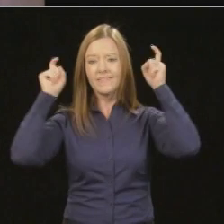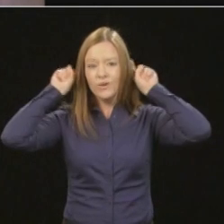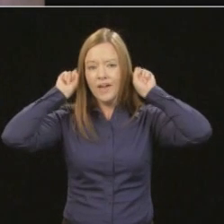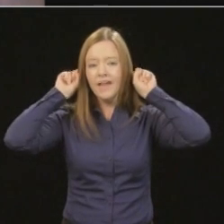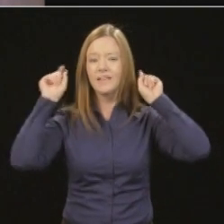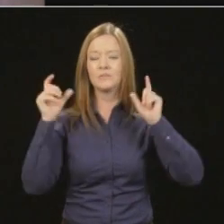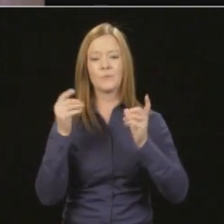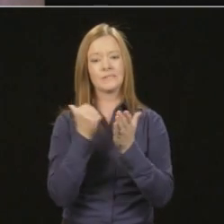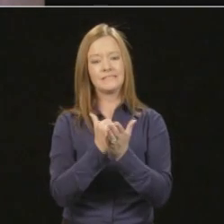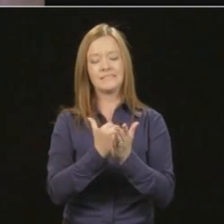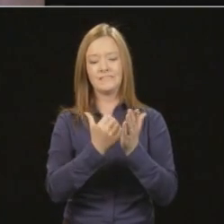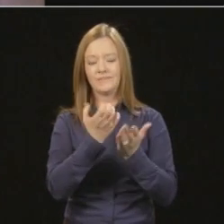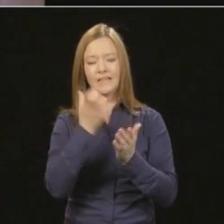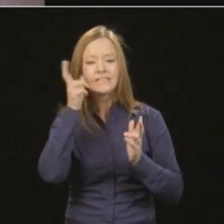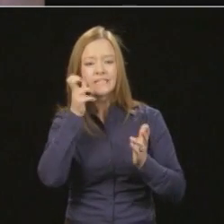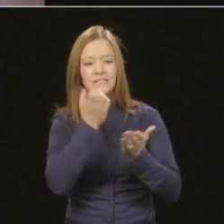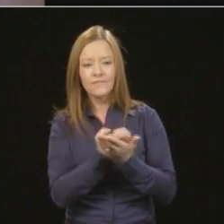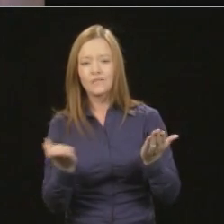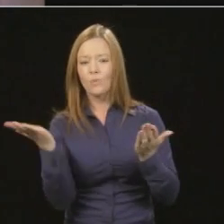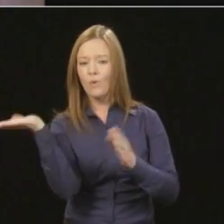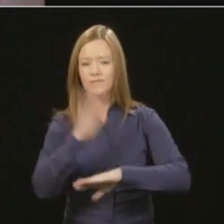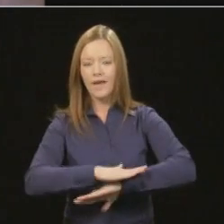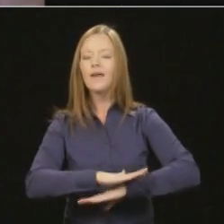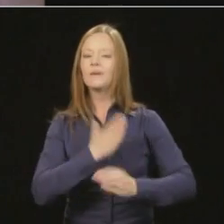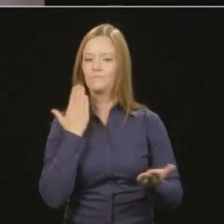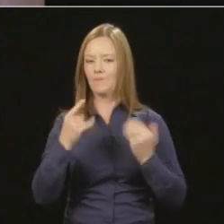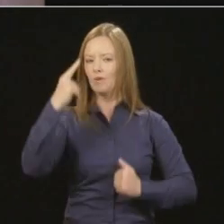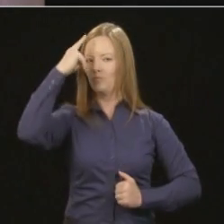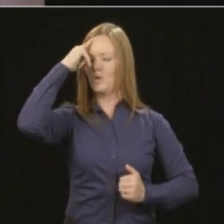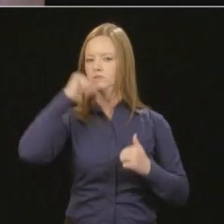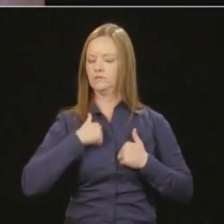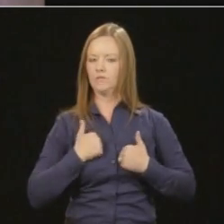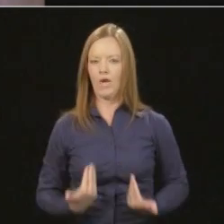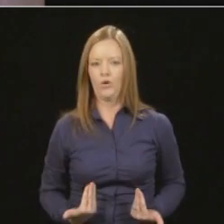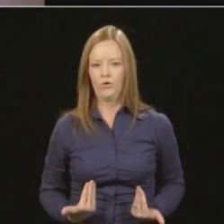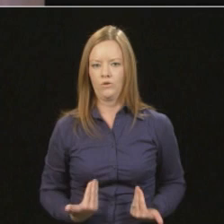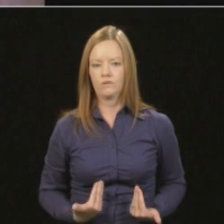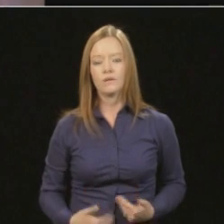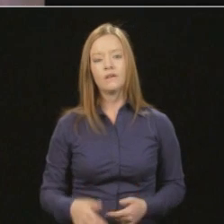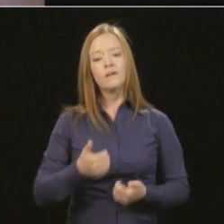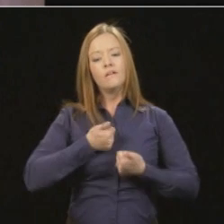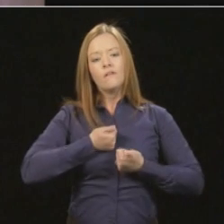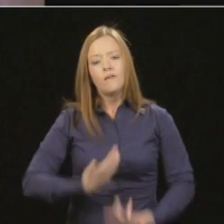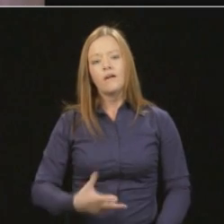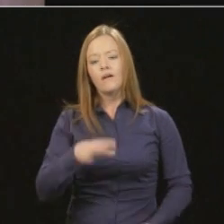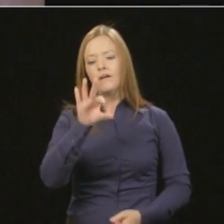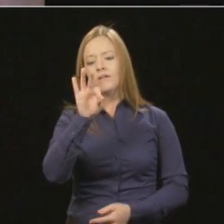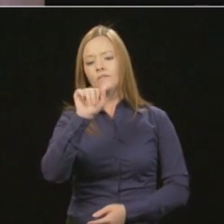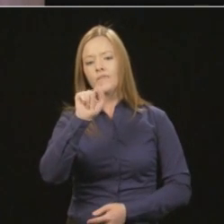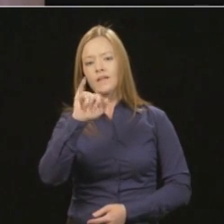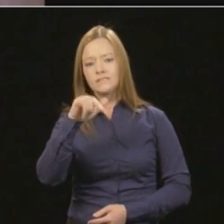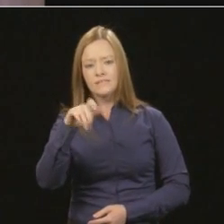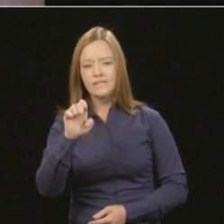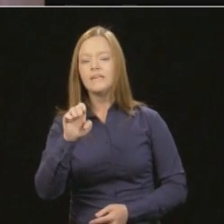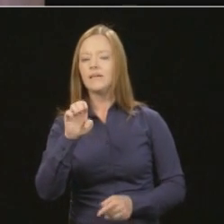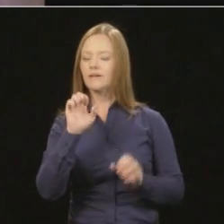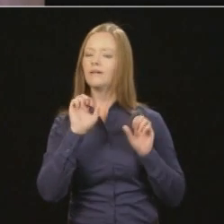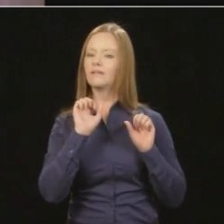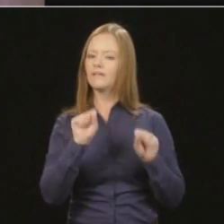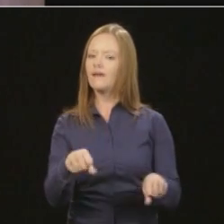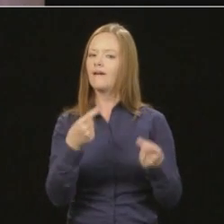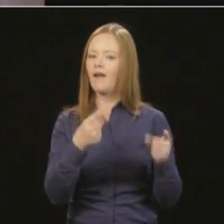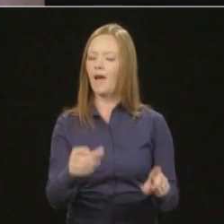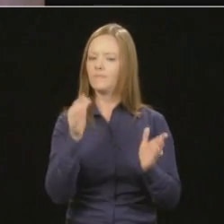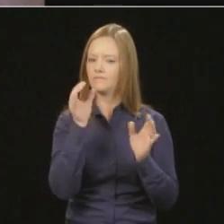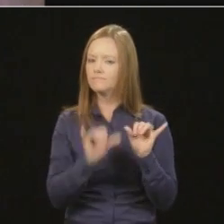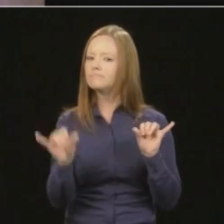devices all day, our brains may be tired. Fatigue is not unusual for those of us who have worked at hearing all day